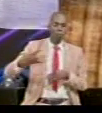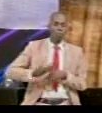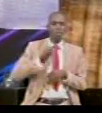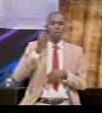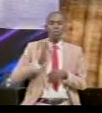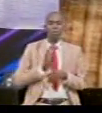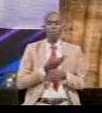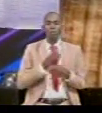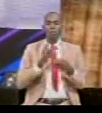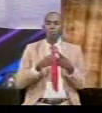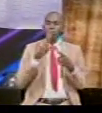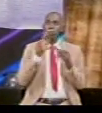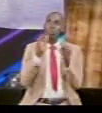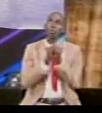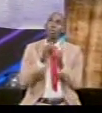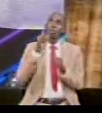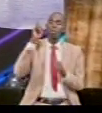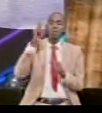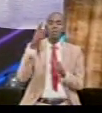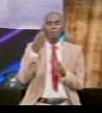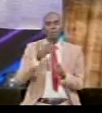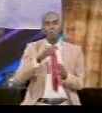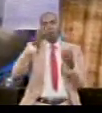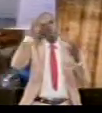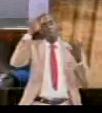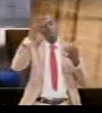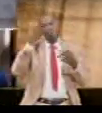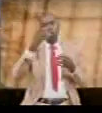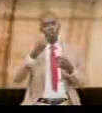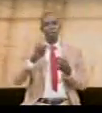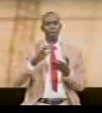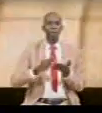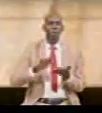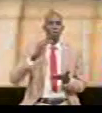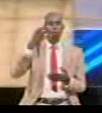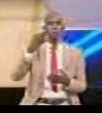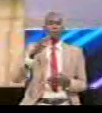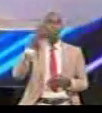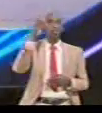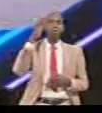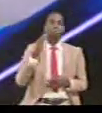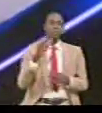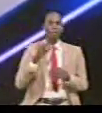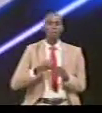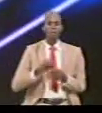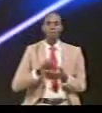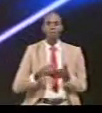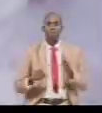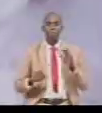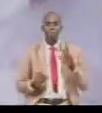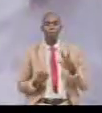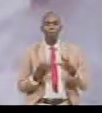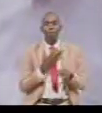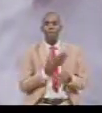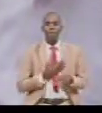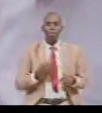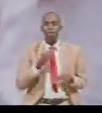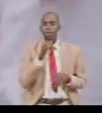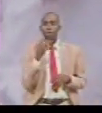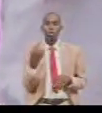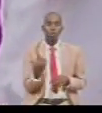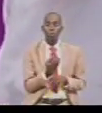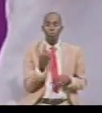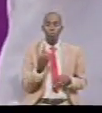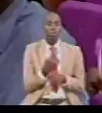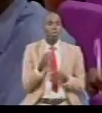The hope of the glory of God. Verse 3, in verse 3 it says, and not only so, but